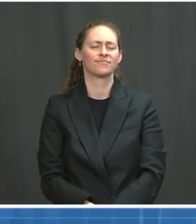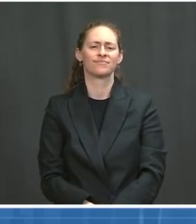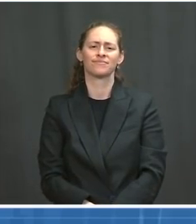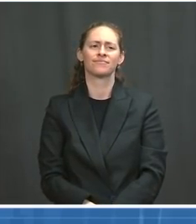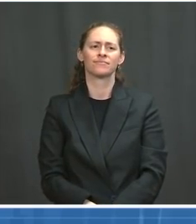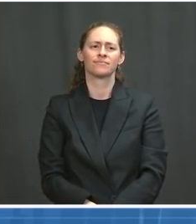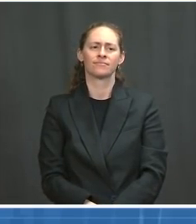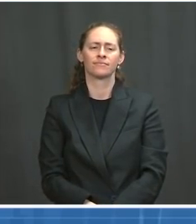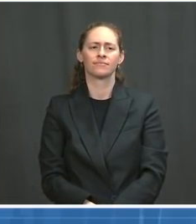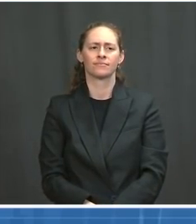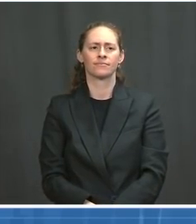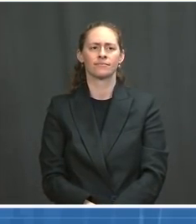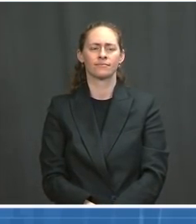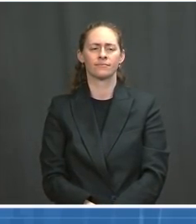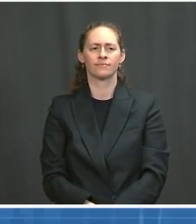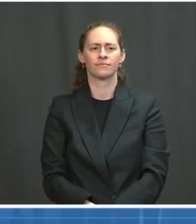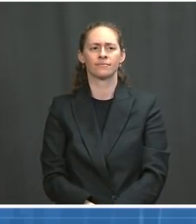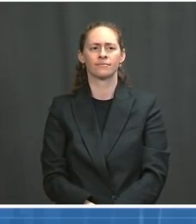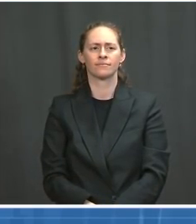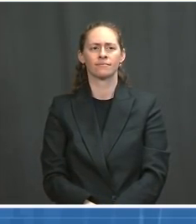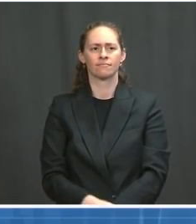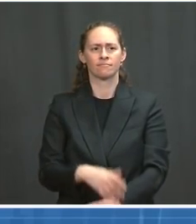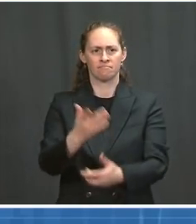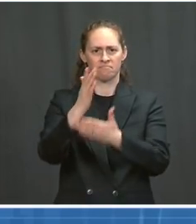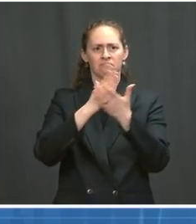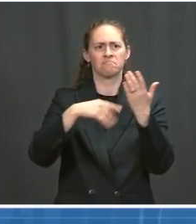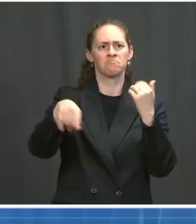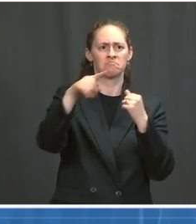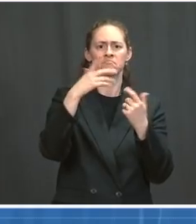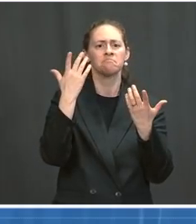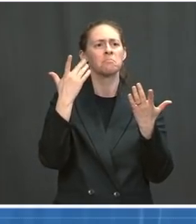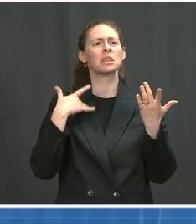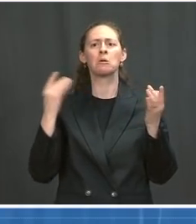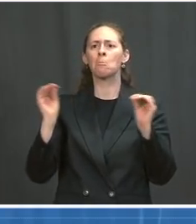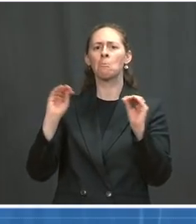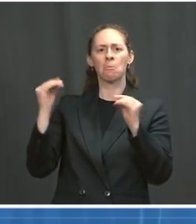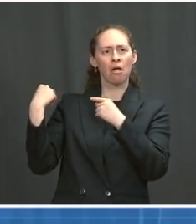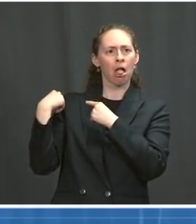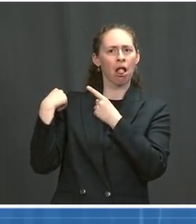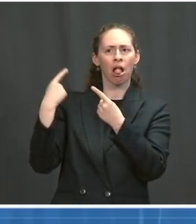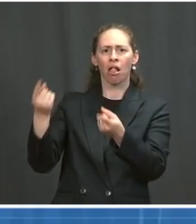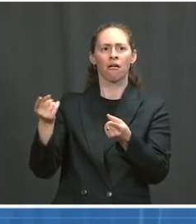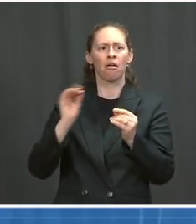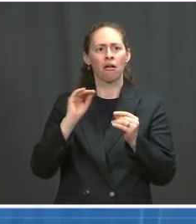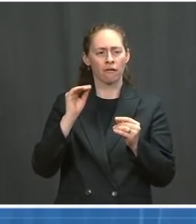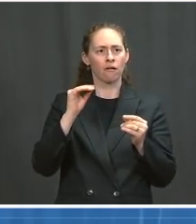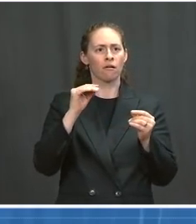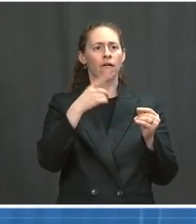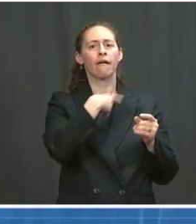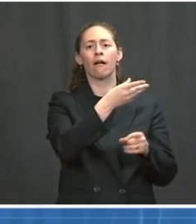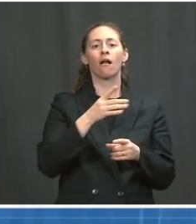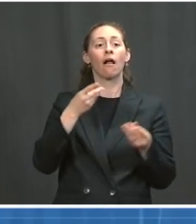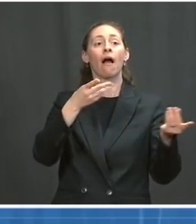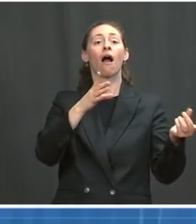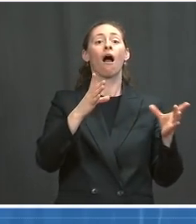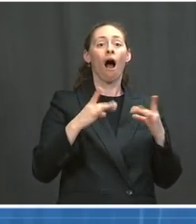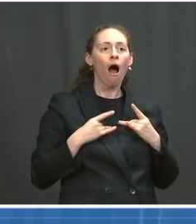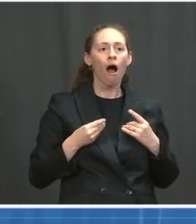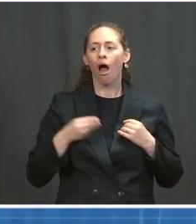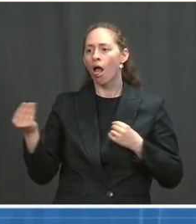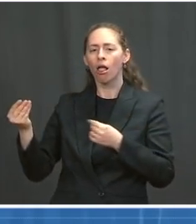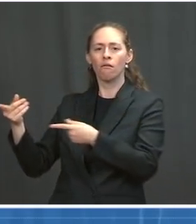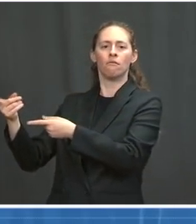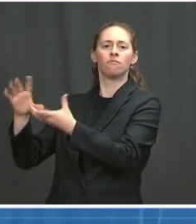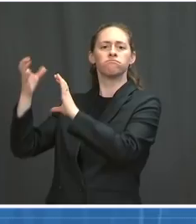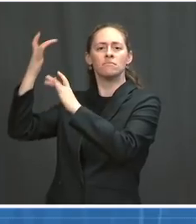year, and that is in fact how many people acquired the virus and ultimately passed away from it. When you get vaccinated, though, you break that